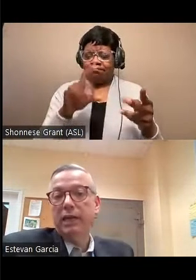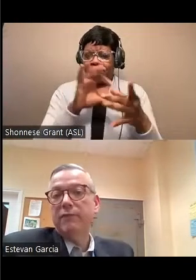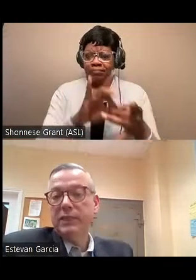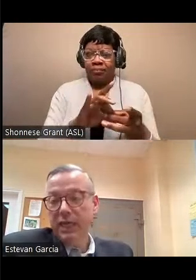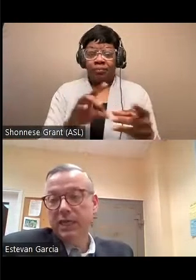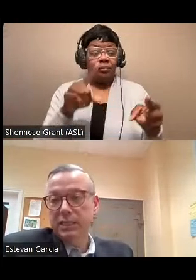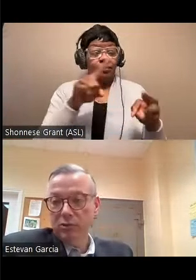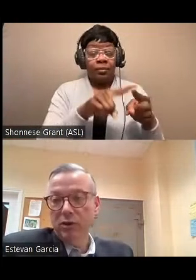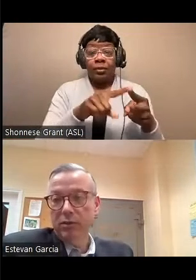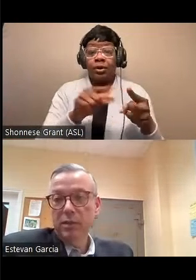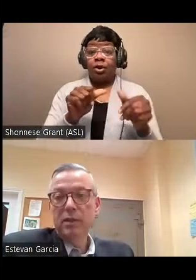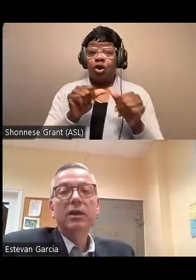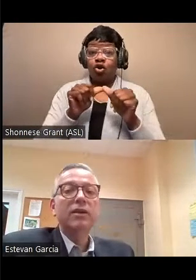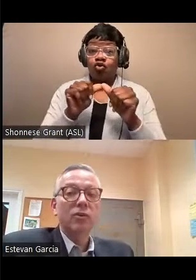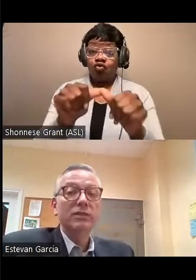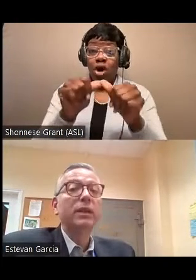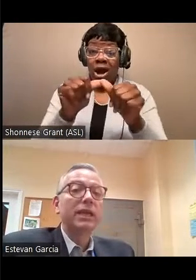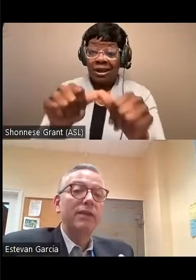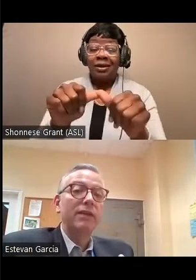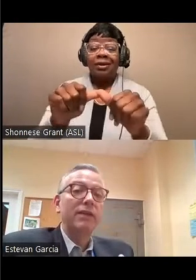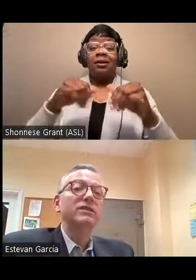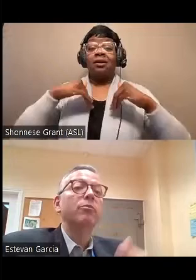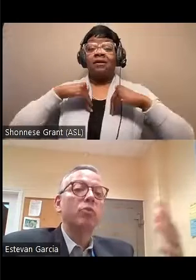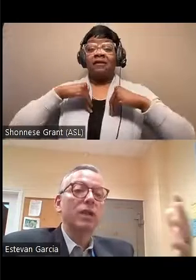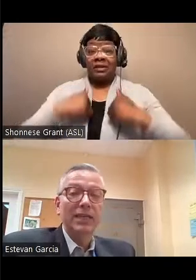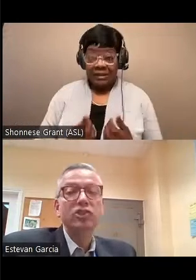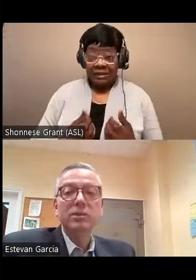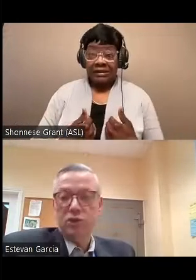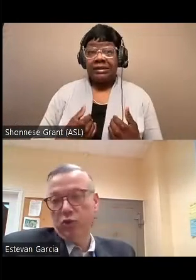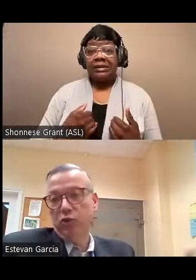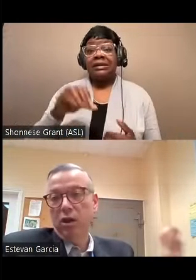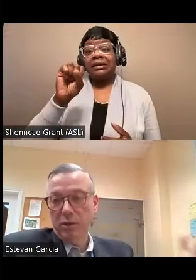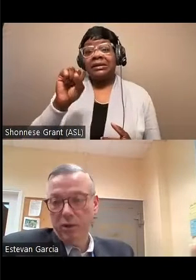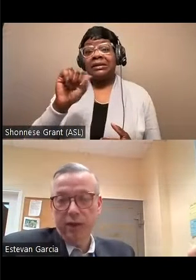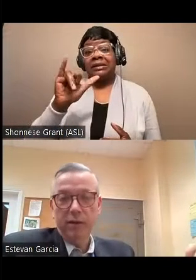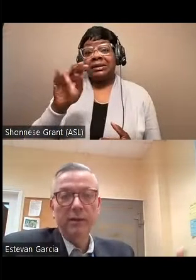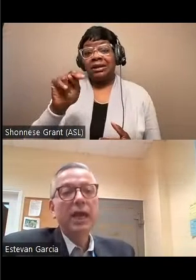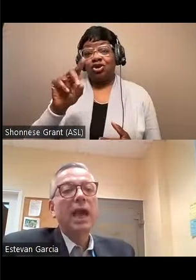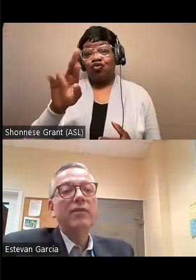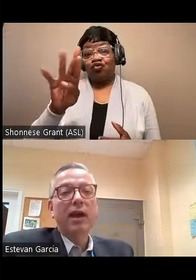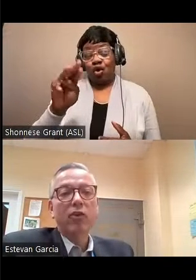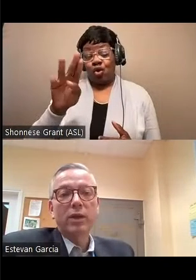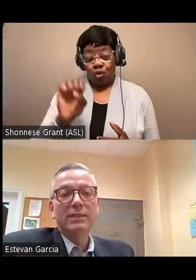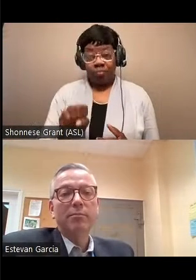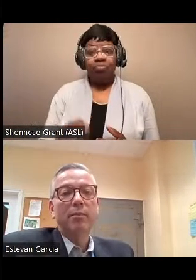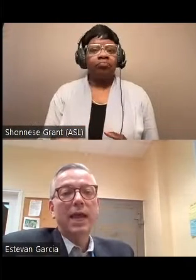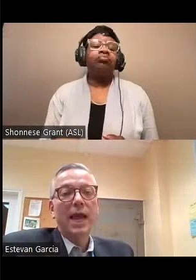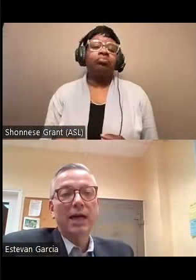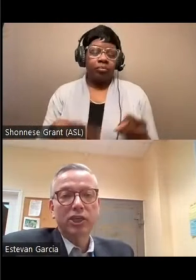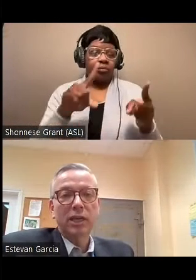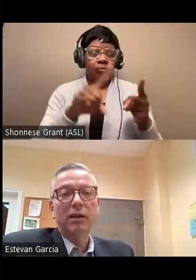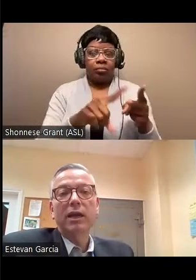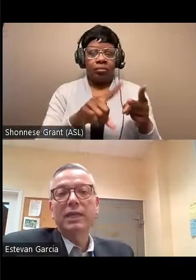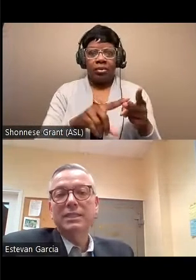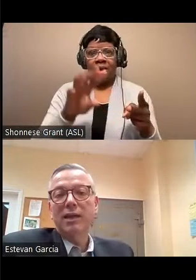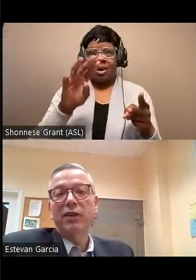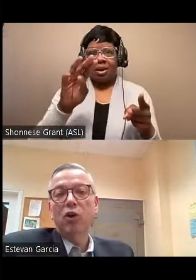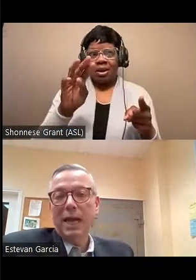called chronic fatigue syndrome, and there is belief some relation to long COVID. And the other is